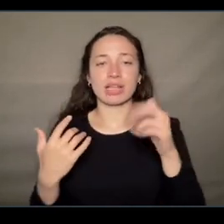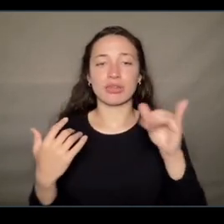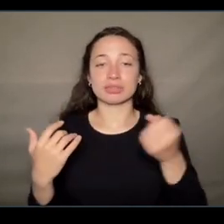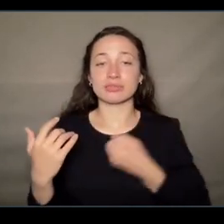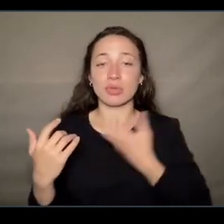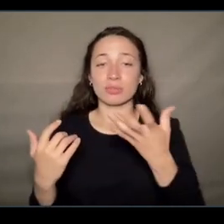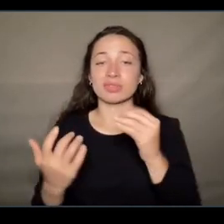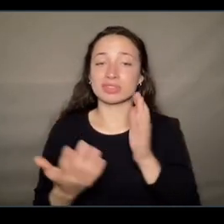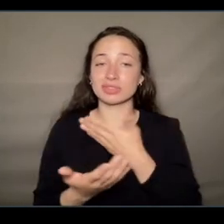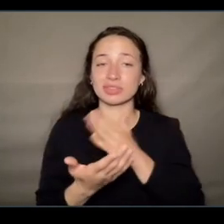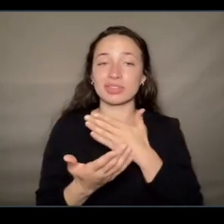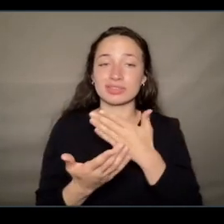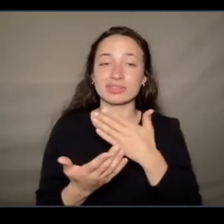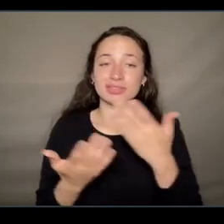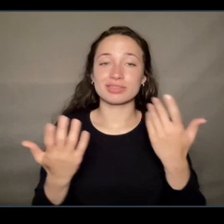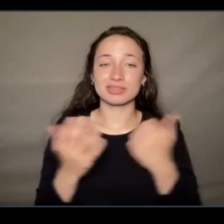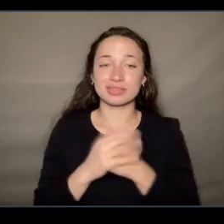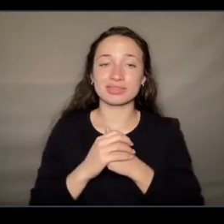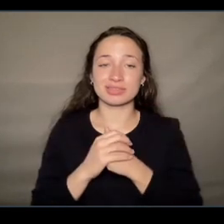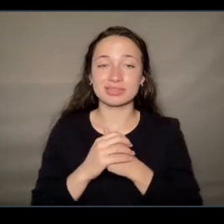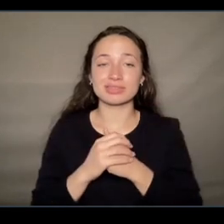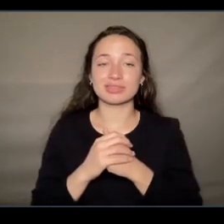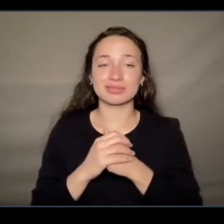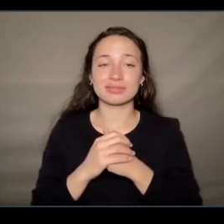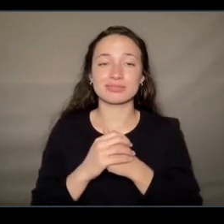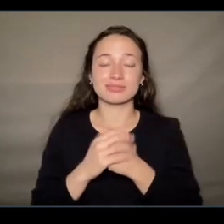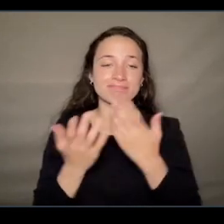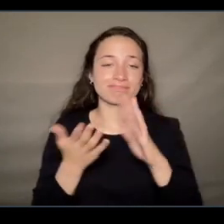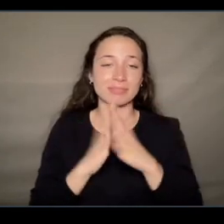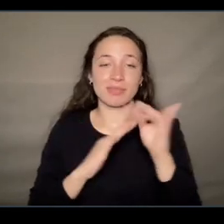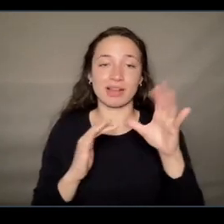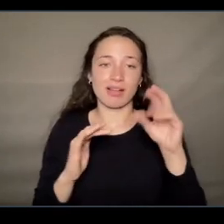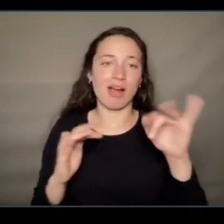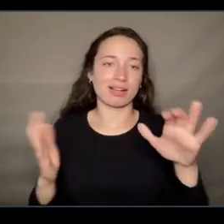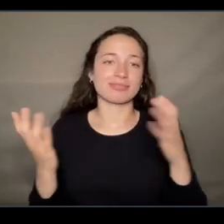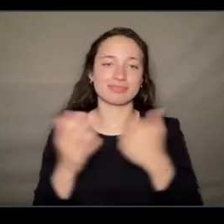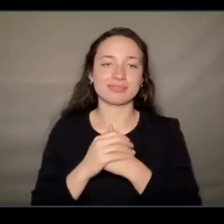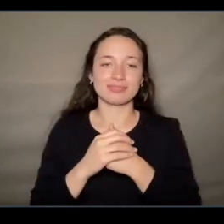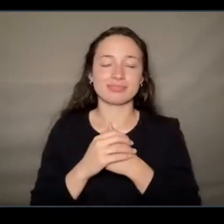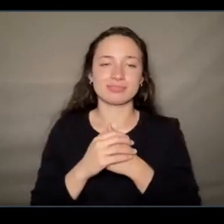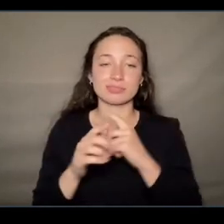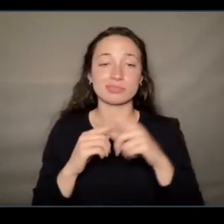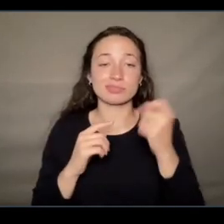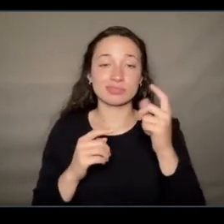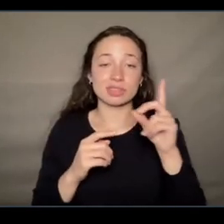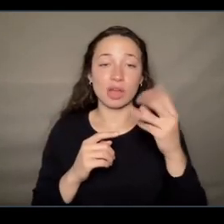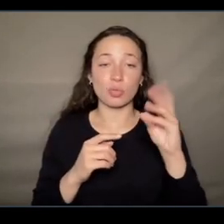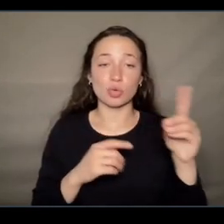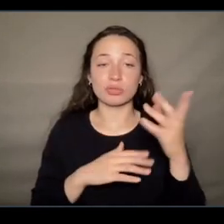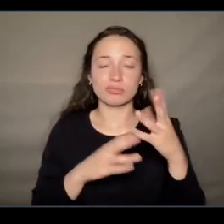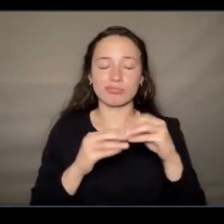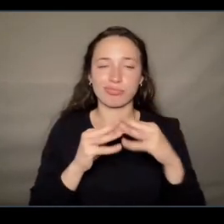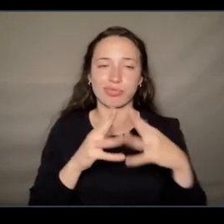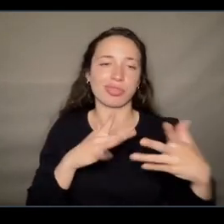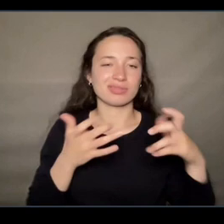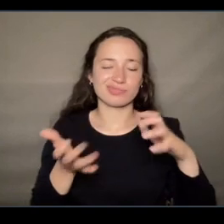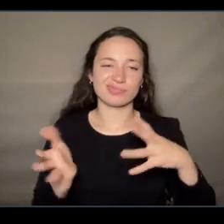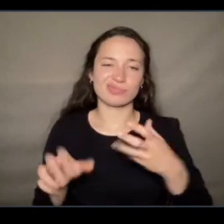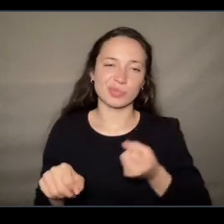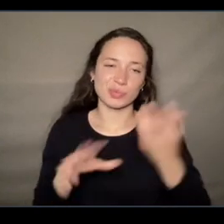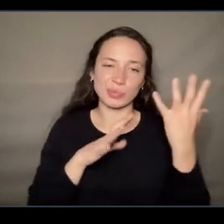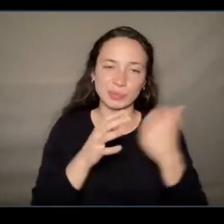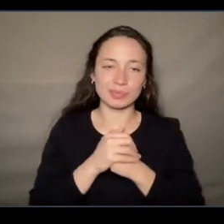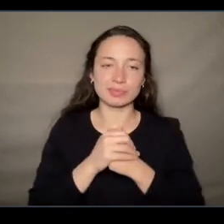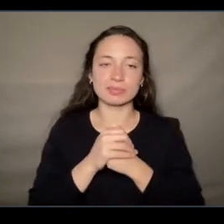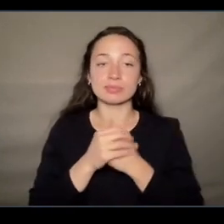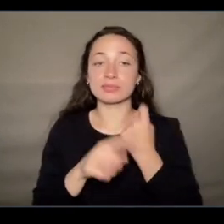Gary's poems and songs, and it just became an iconic thing. But eventually the dogwood split and had to go.